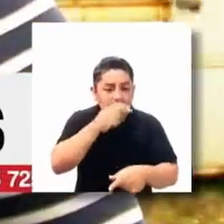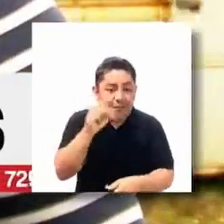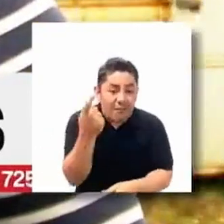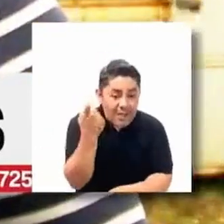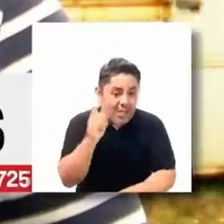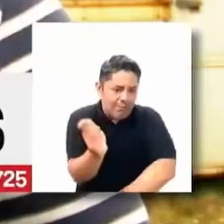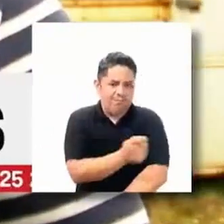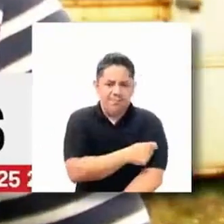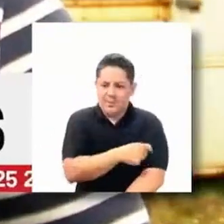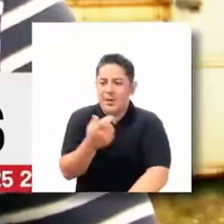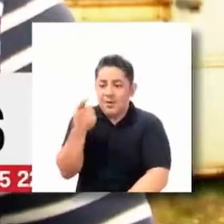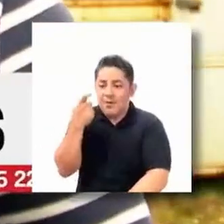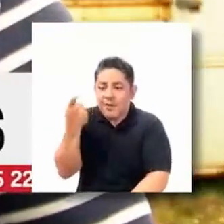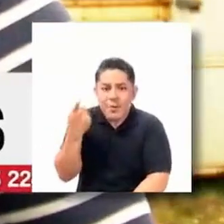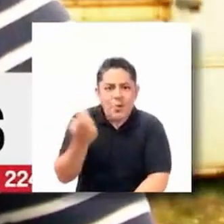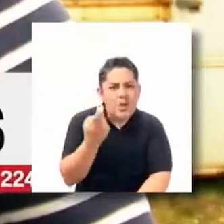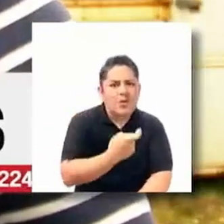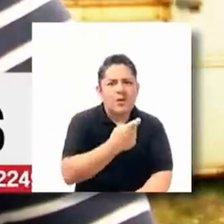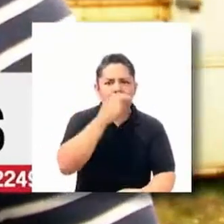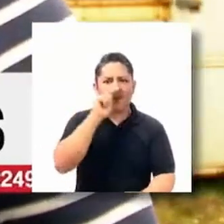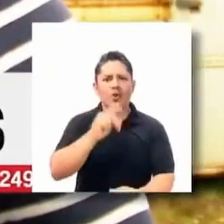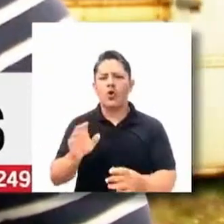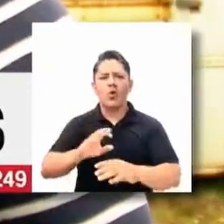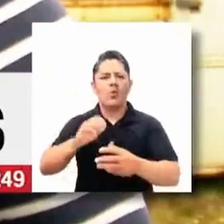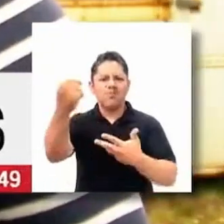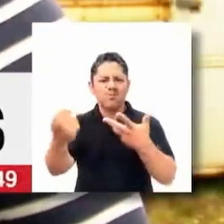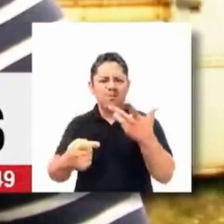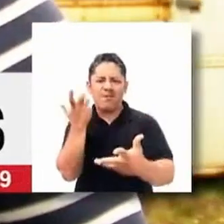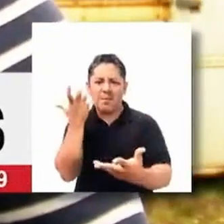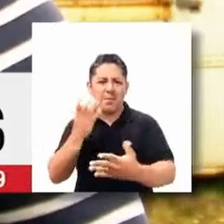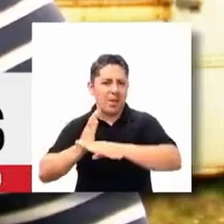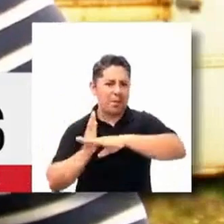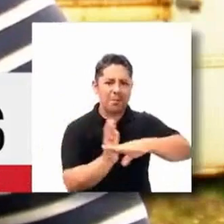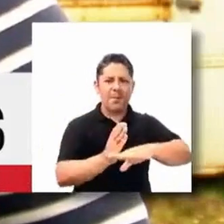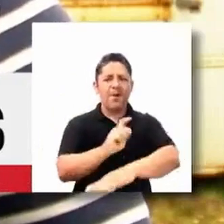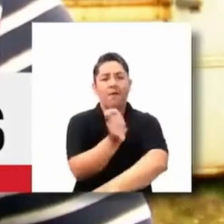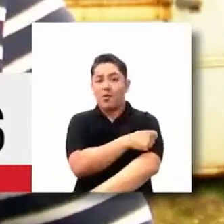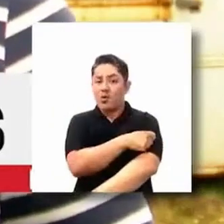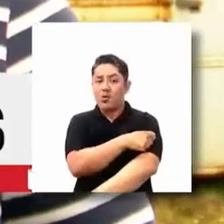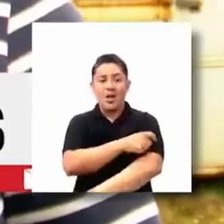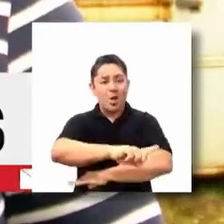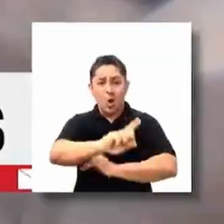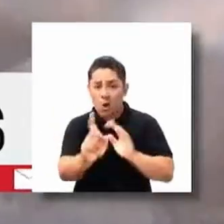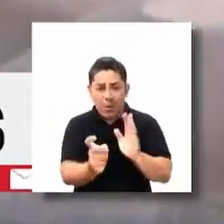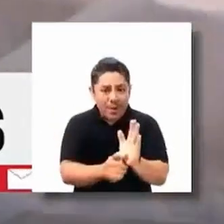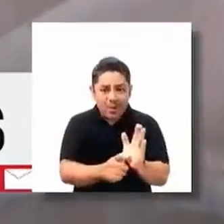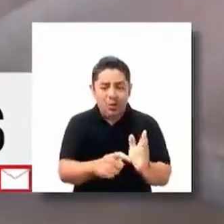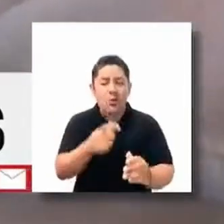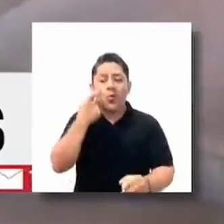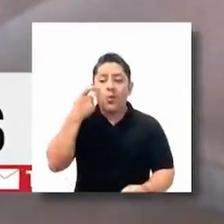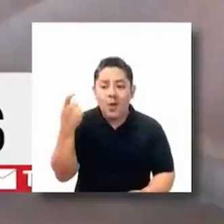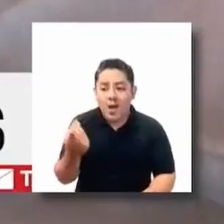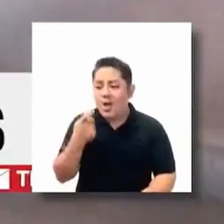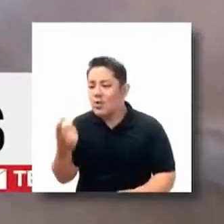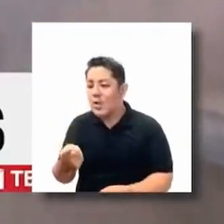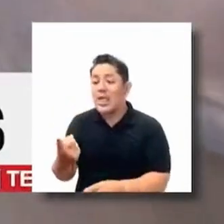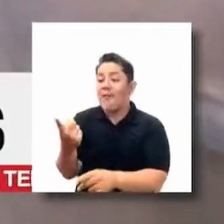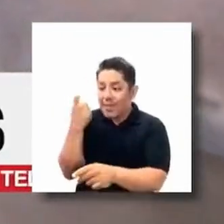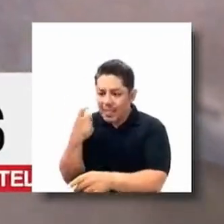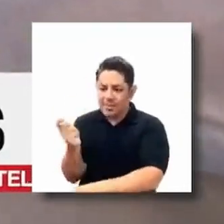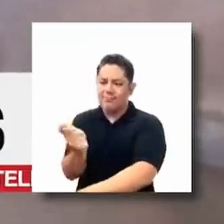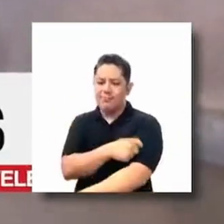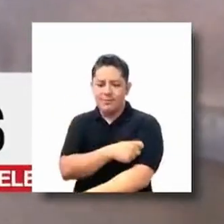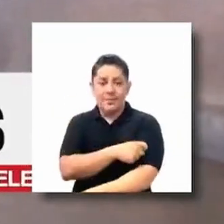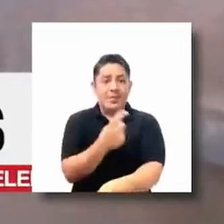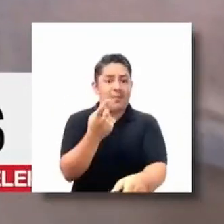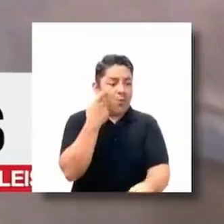we wouldn't be able to control. So we are trying to have this schedule complete for our children. We have the different vaccines for the ages them, according